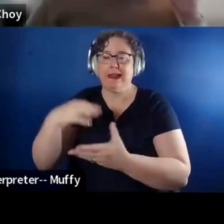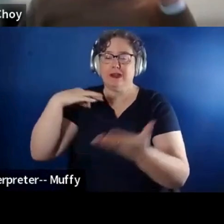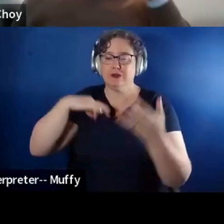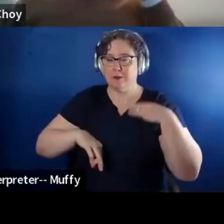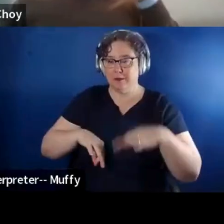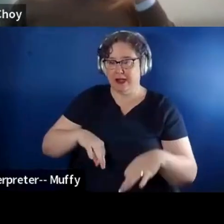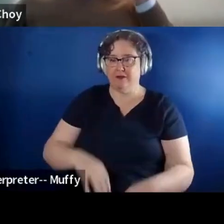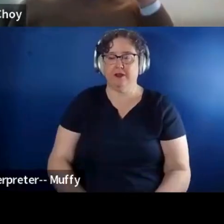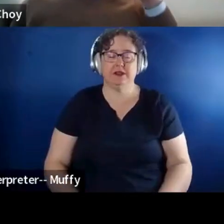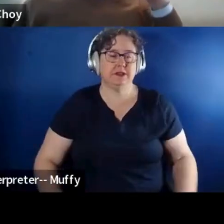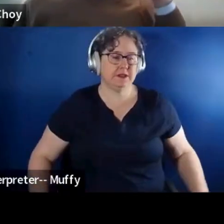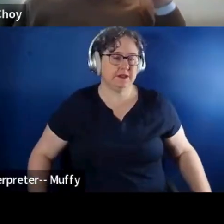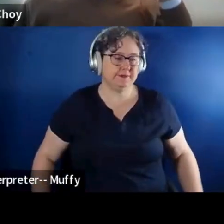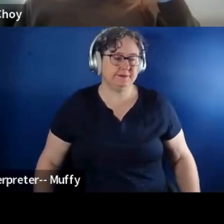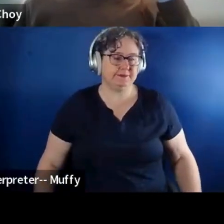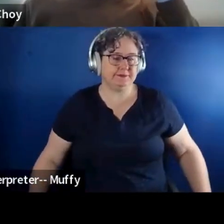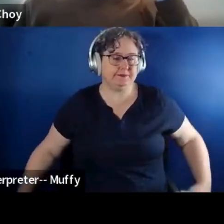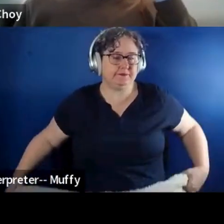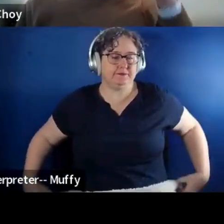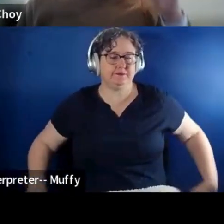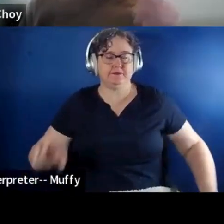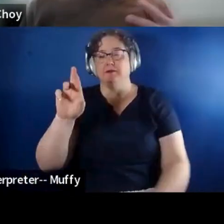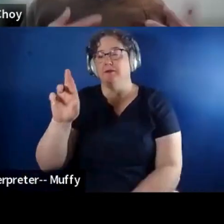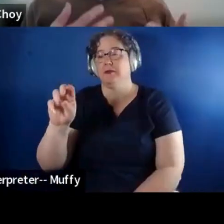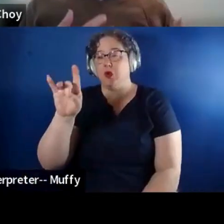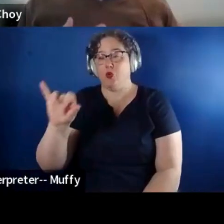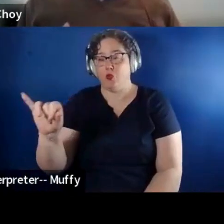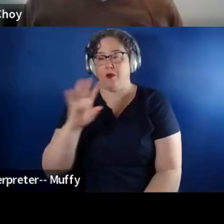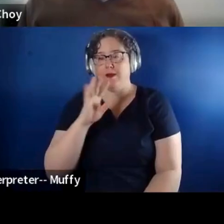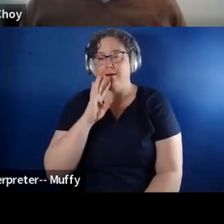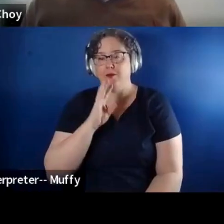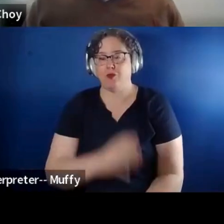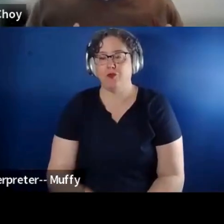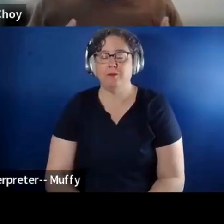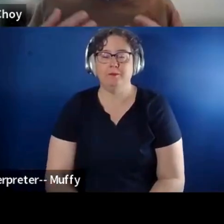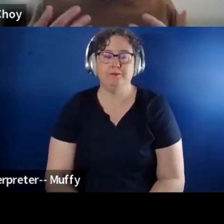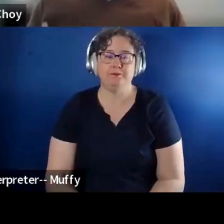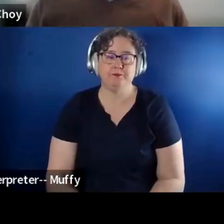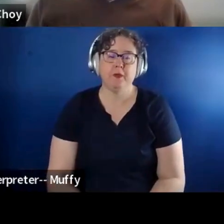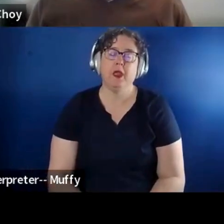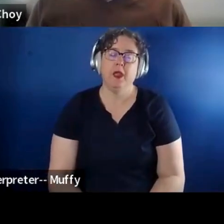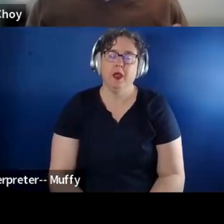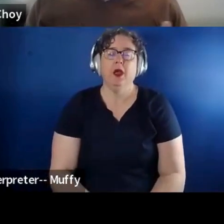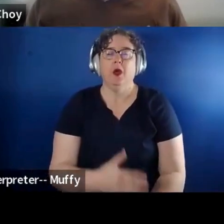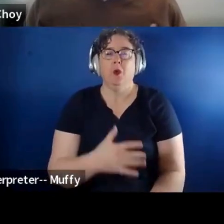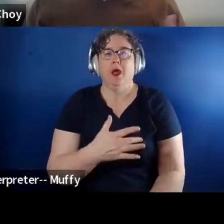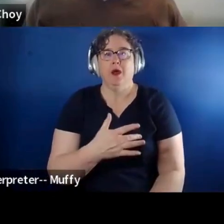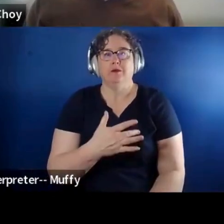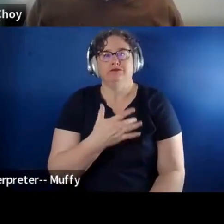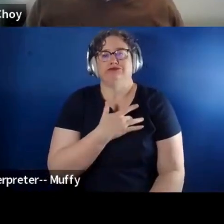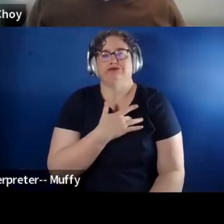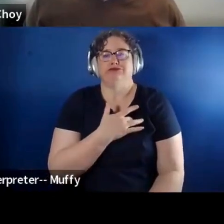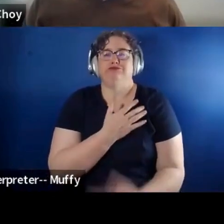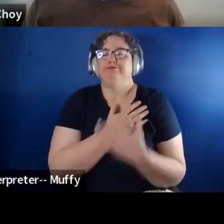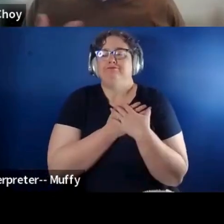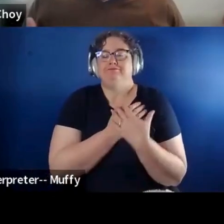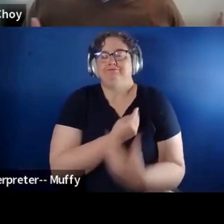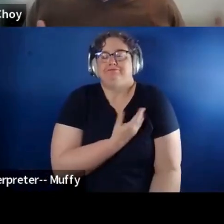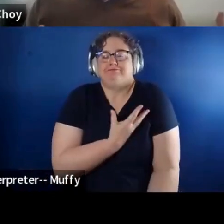Well, certainly, and this is really near and dear to my heart and very timely because one of